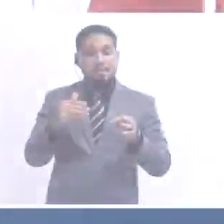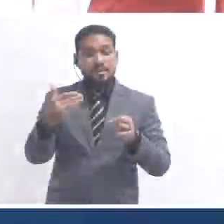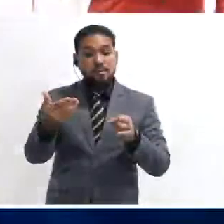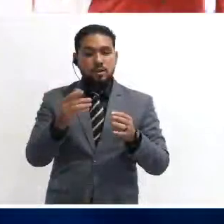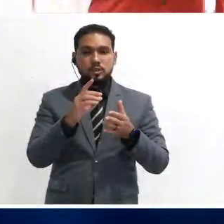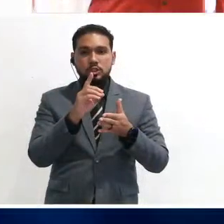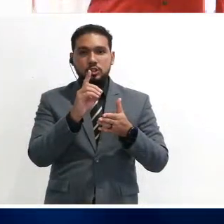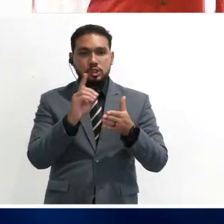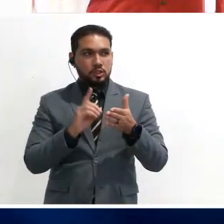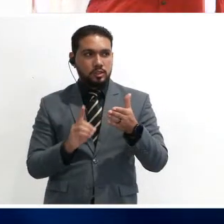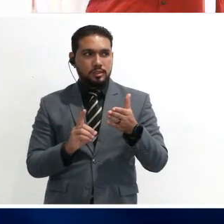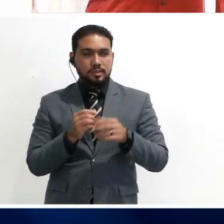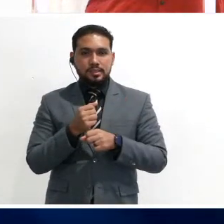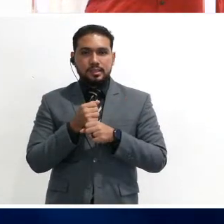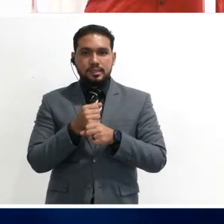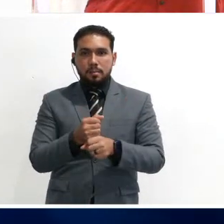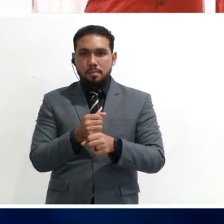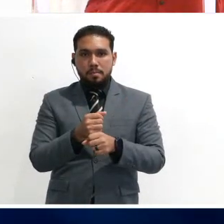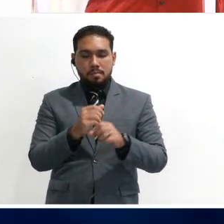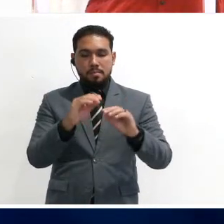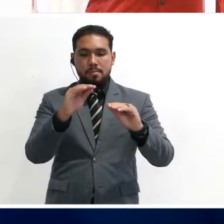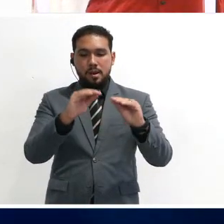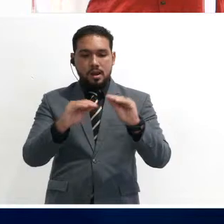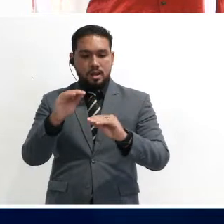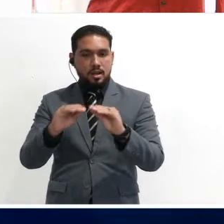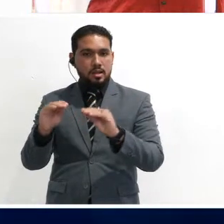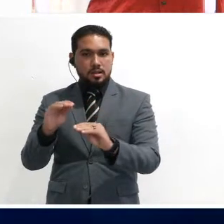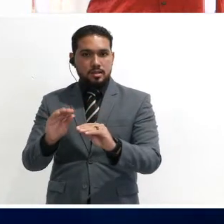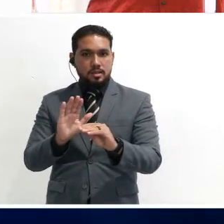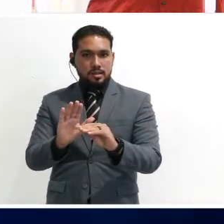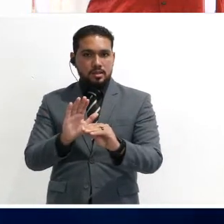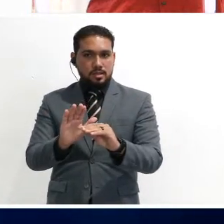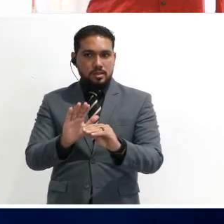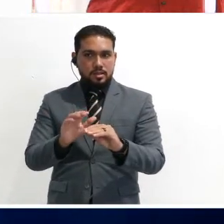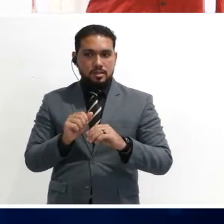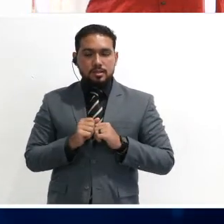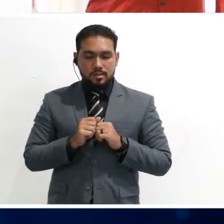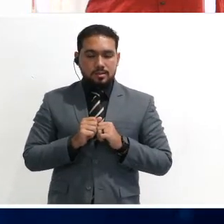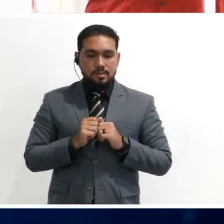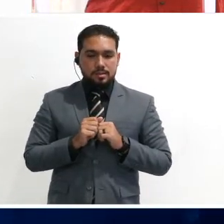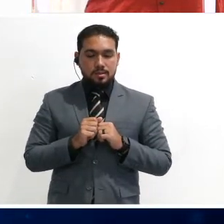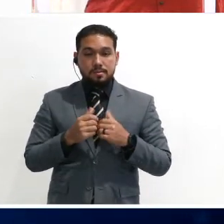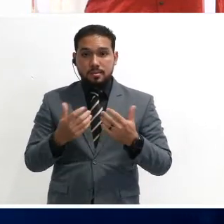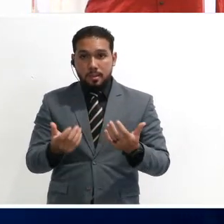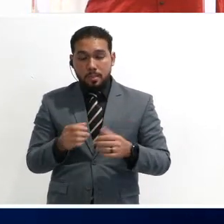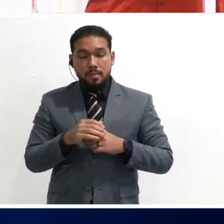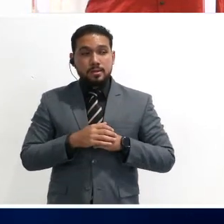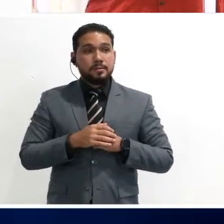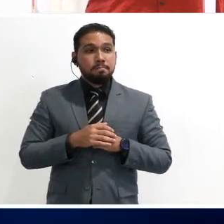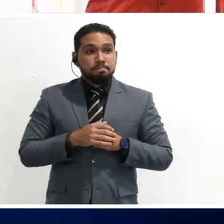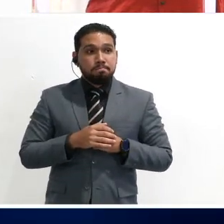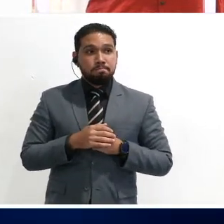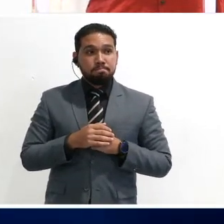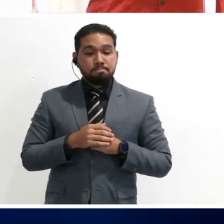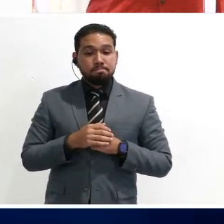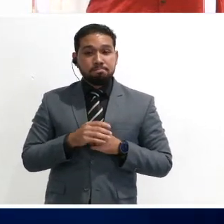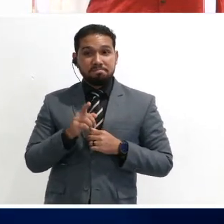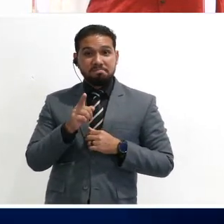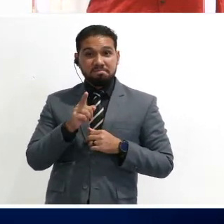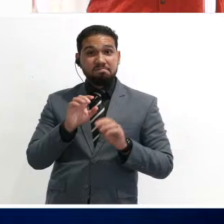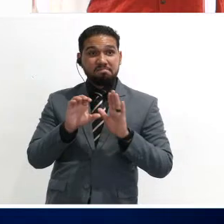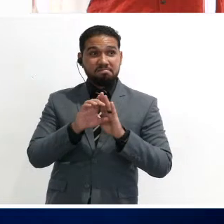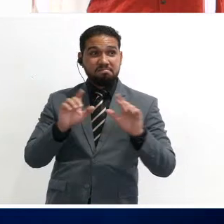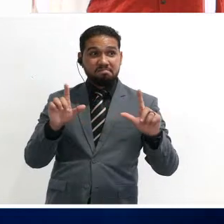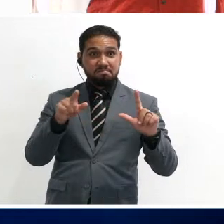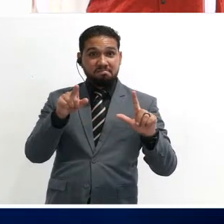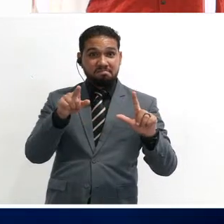This is more about the typical flow that we go through. So review the technical requirements. There may